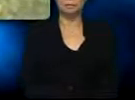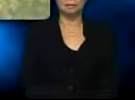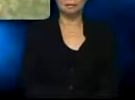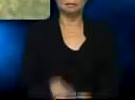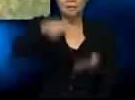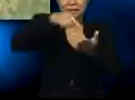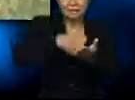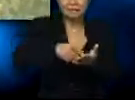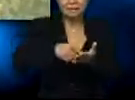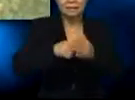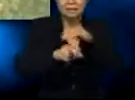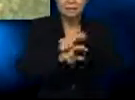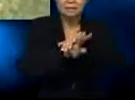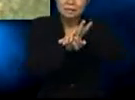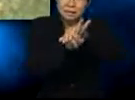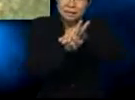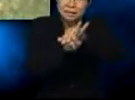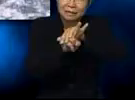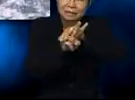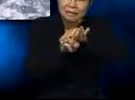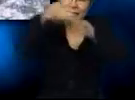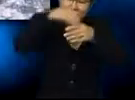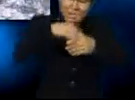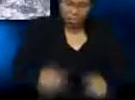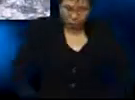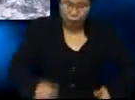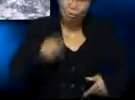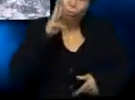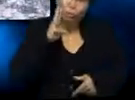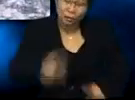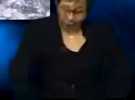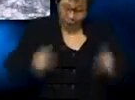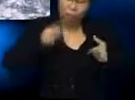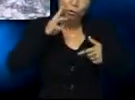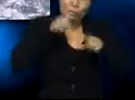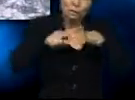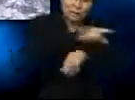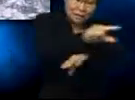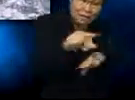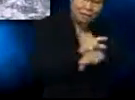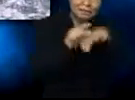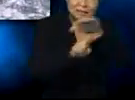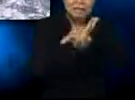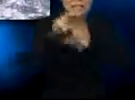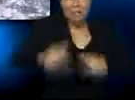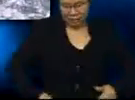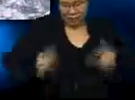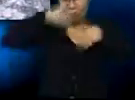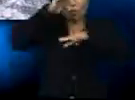These snails live in the water, but this garden snail lives on land.